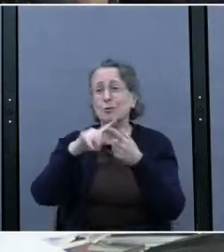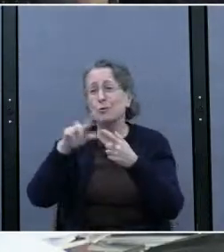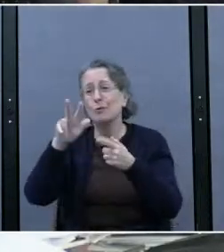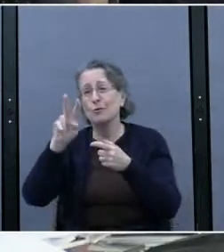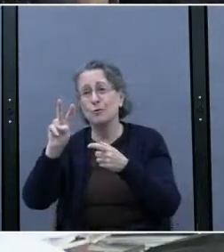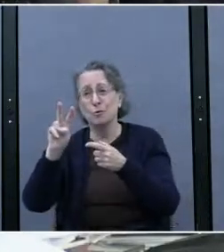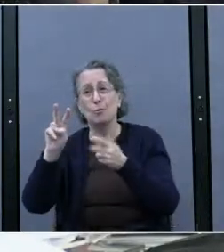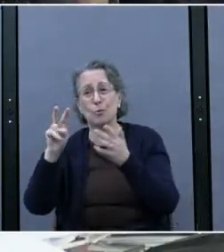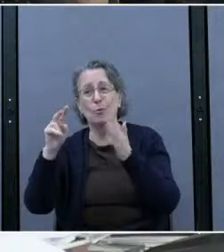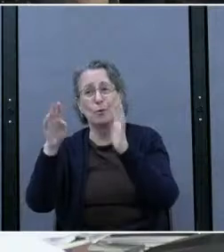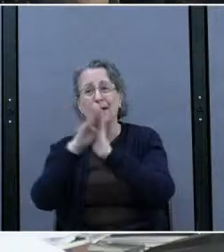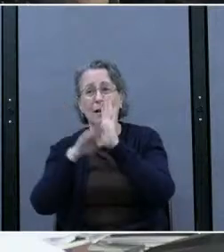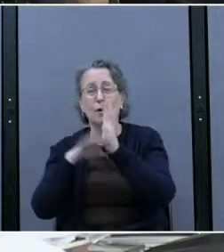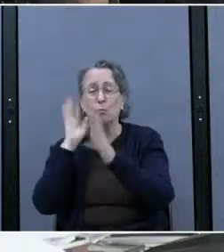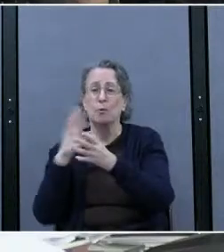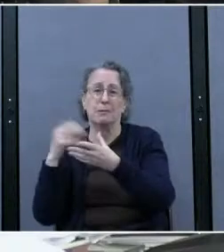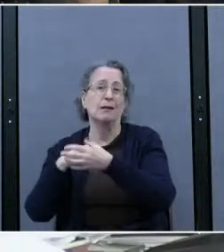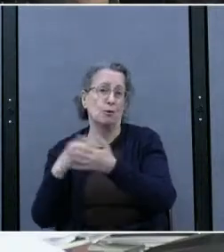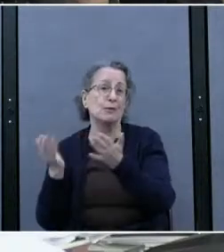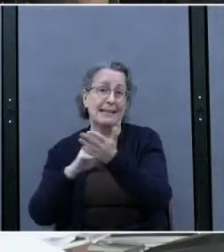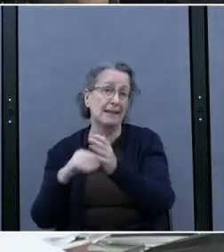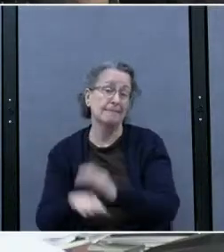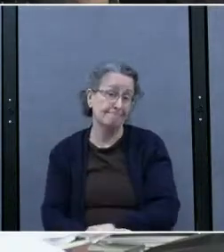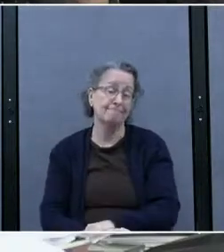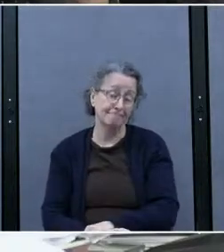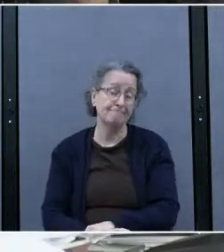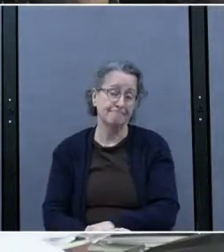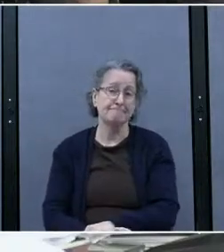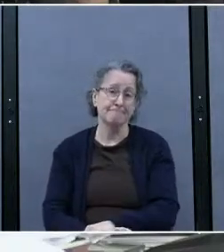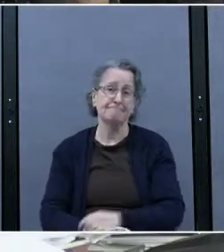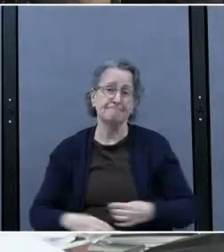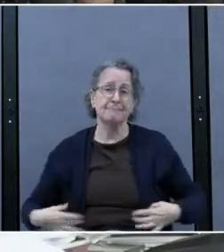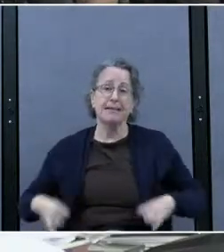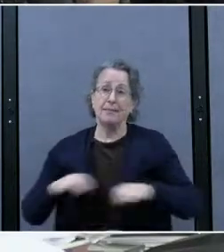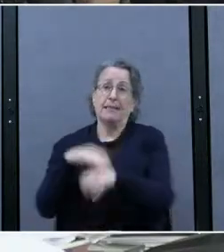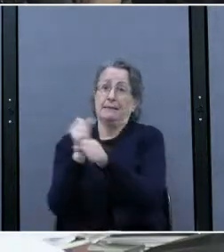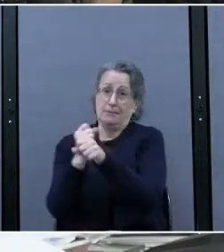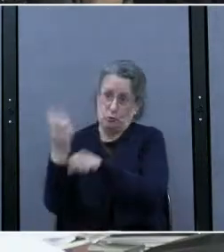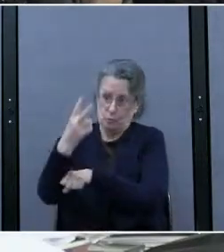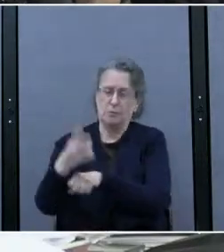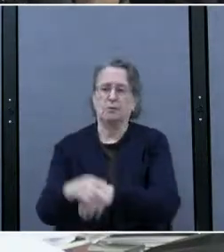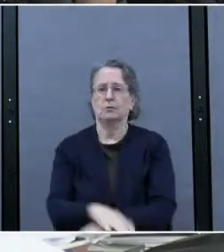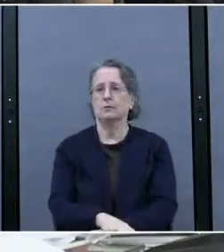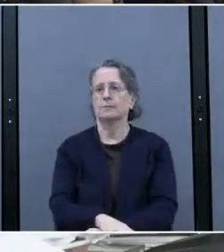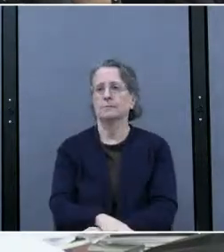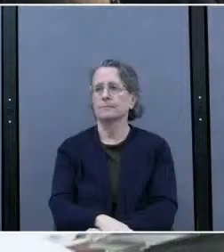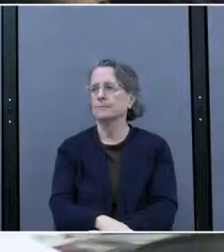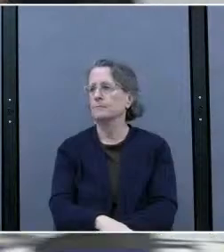future budgets, unless the select board wants to restore. Thank you. Gary?